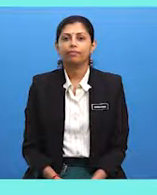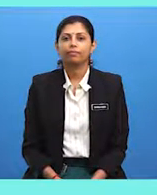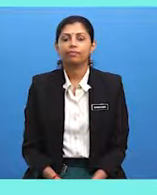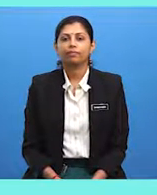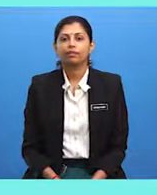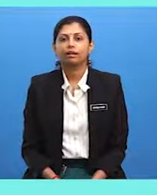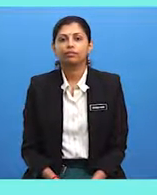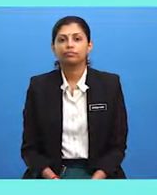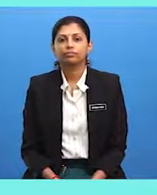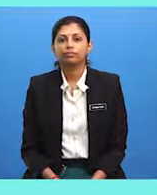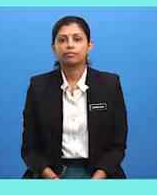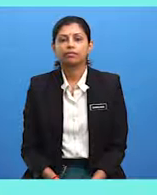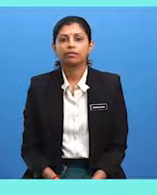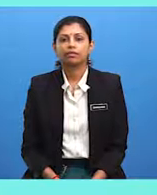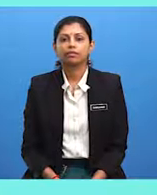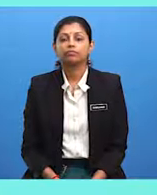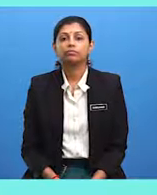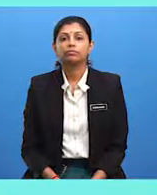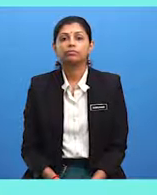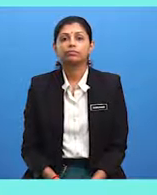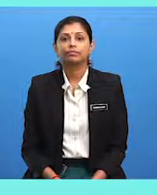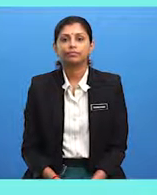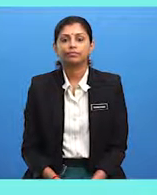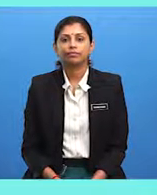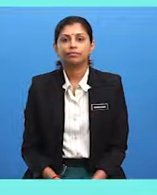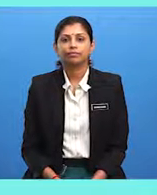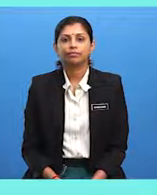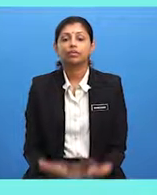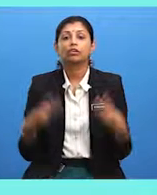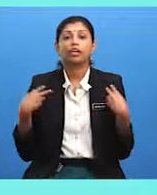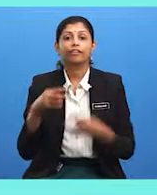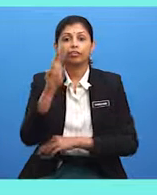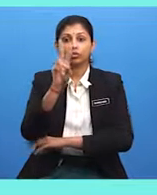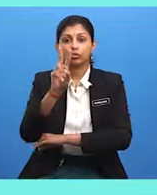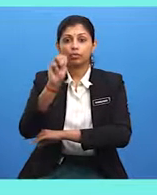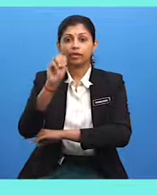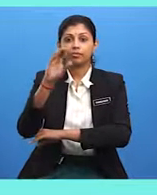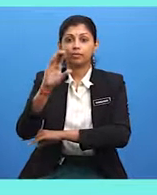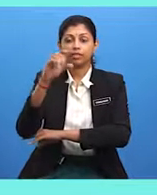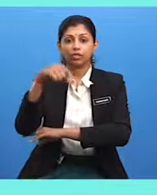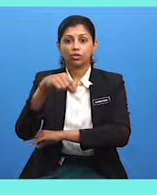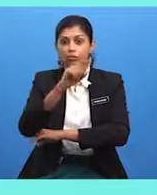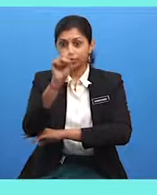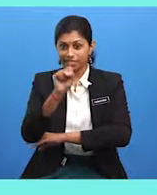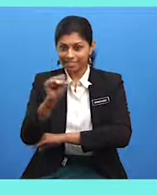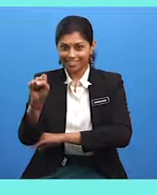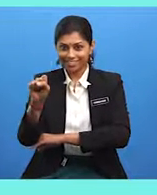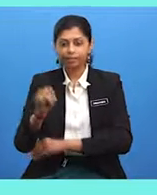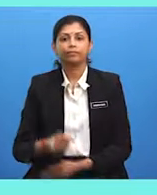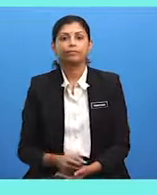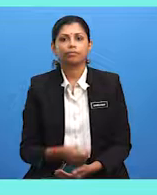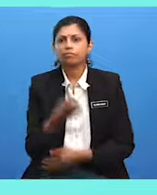instance. Then, you'd have 2 multiple choice questions. You